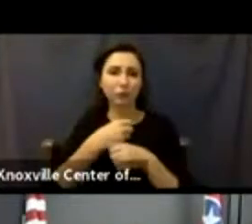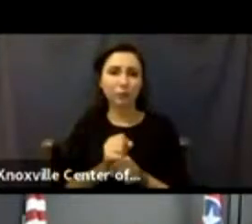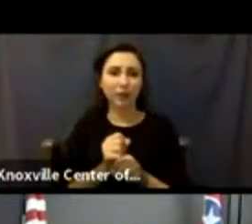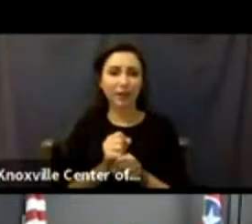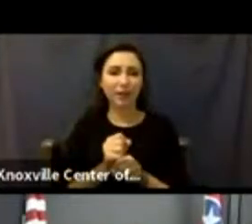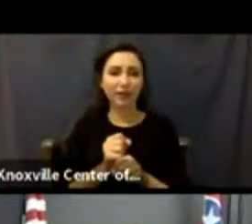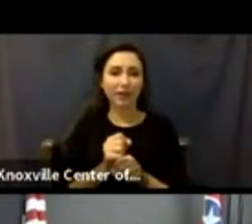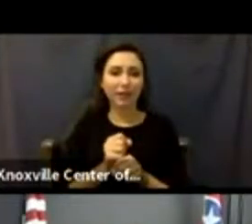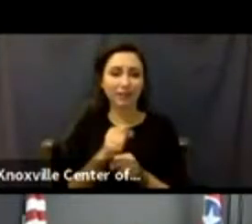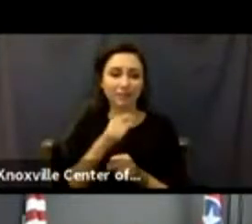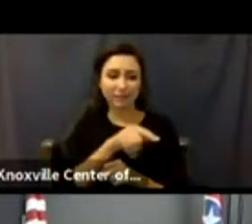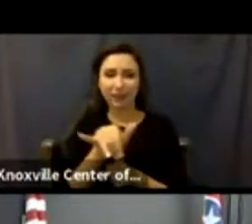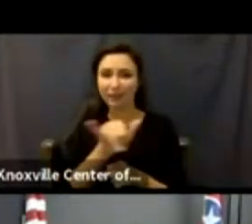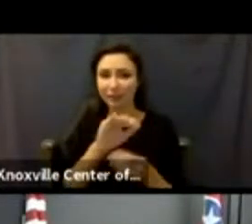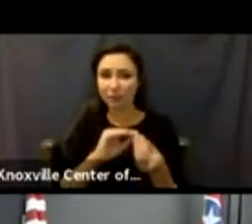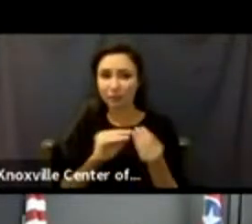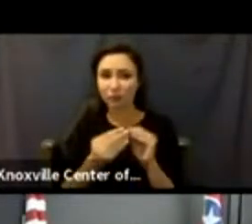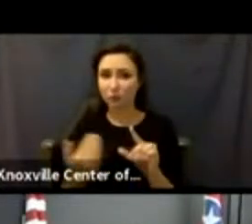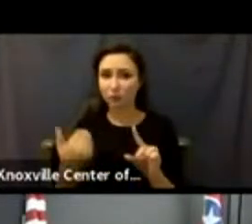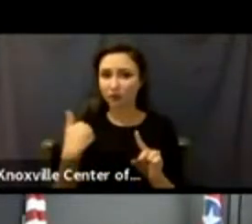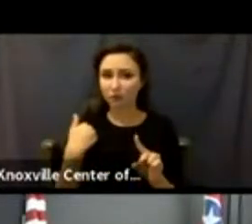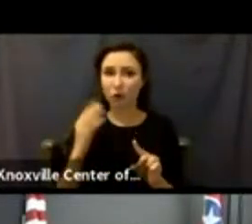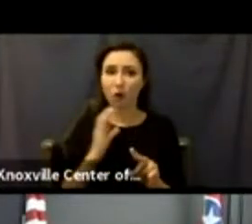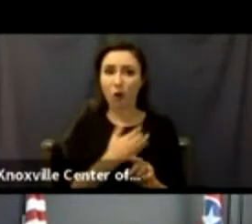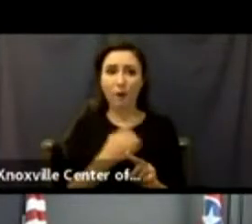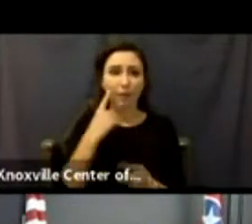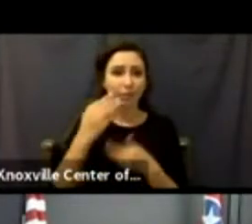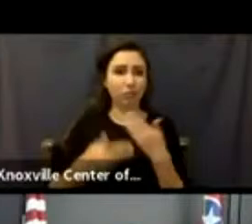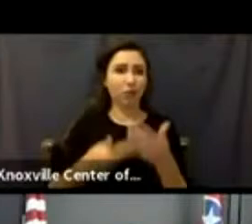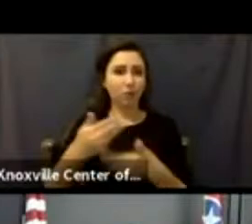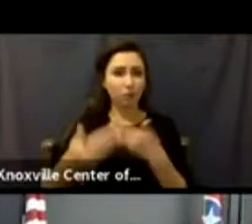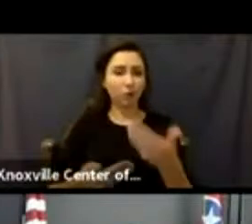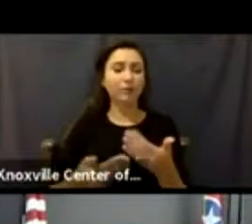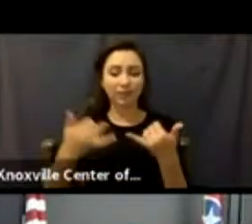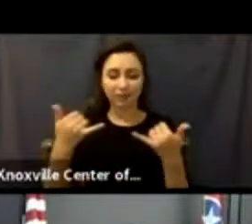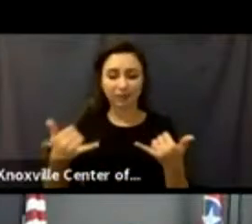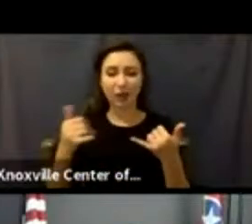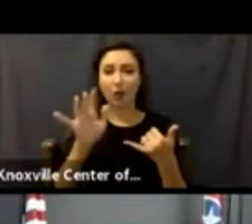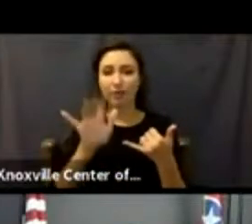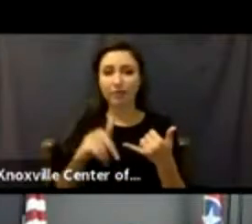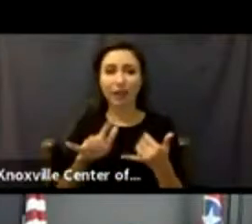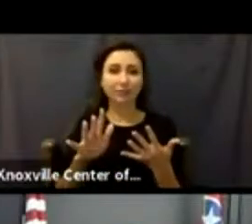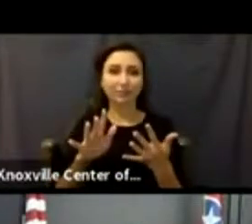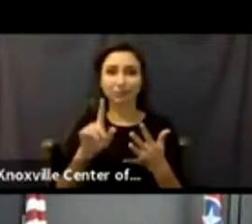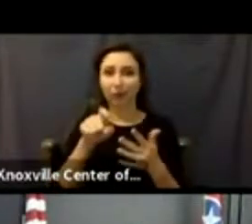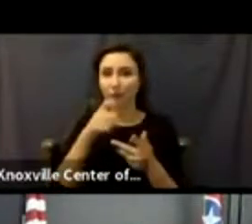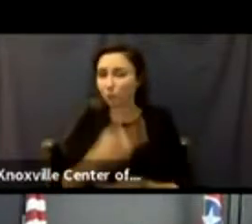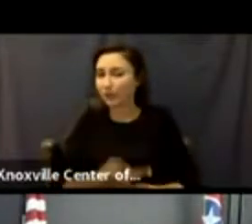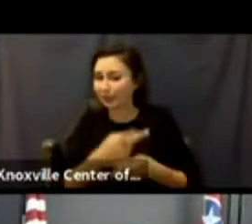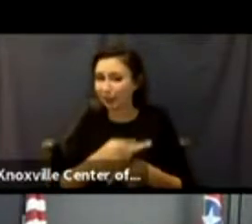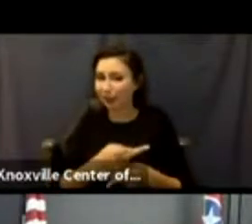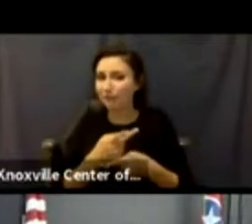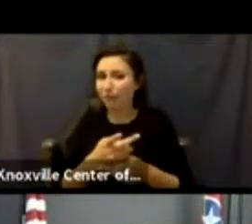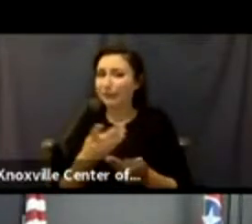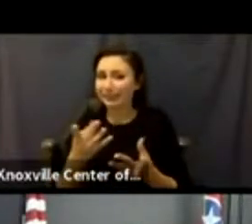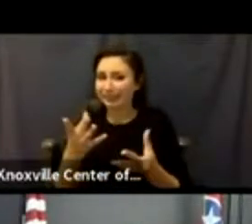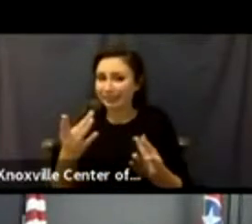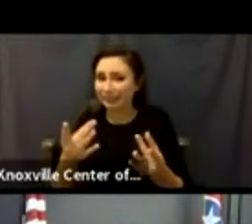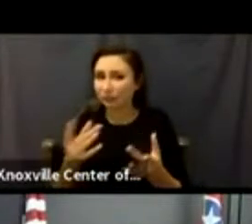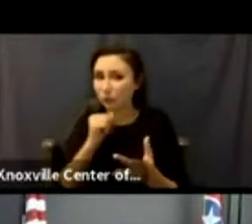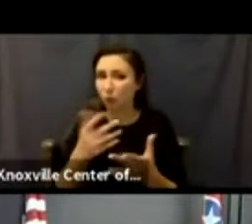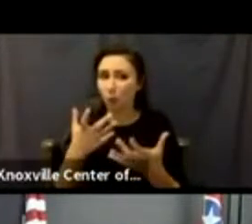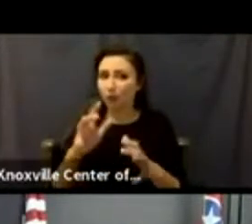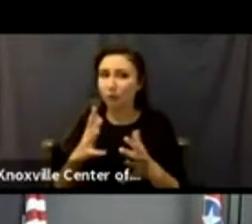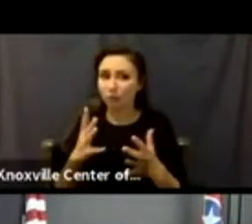similar numbers before, and then our logic and our thought process now. That's a trap that we have to just be careful we don't fall